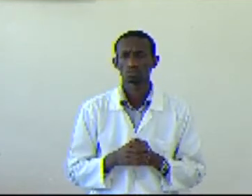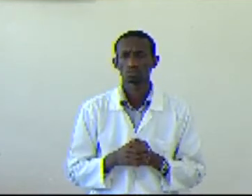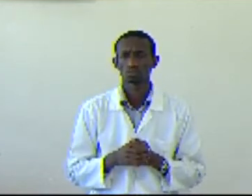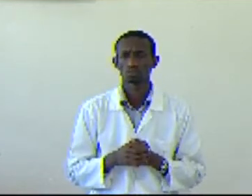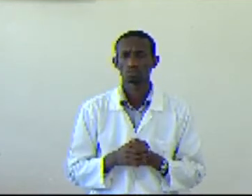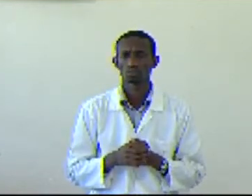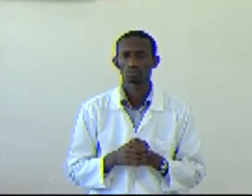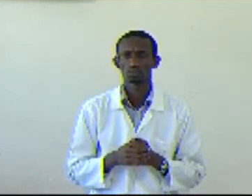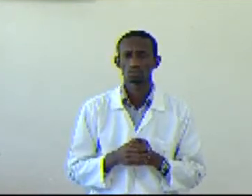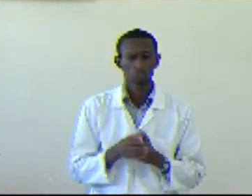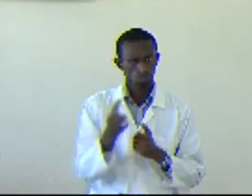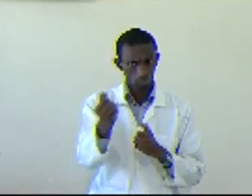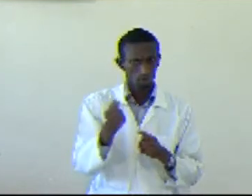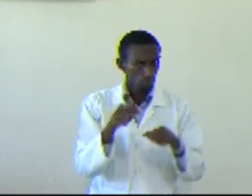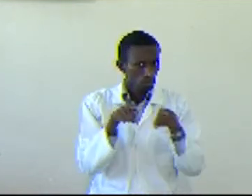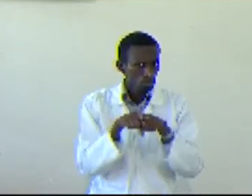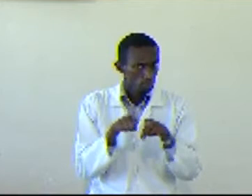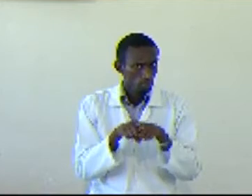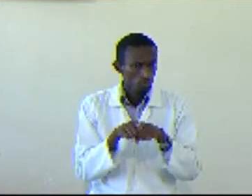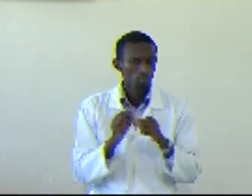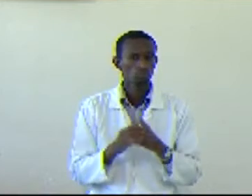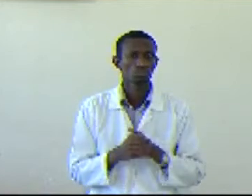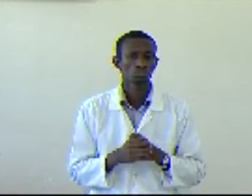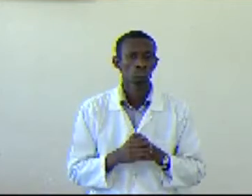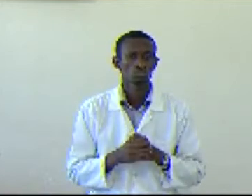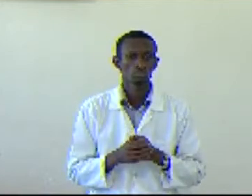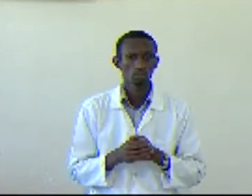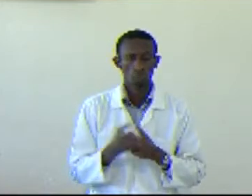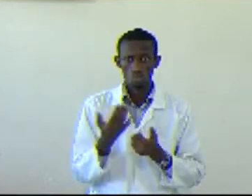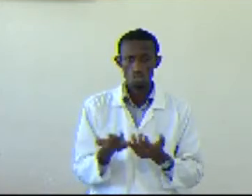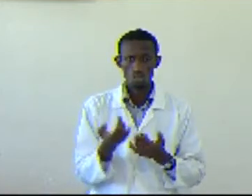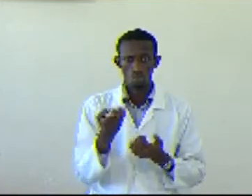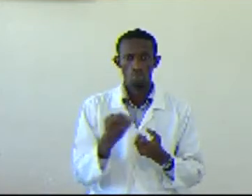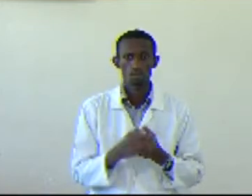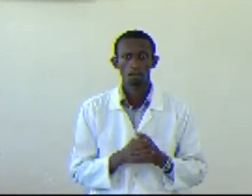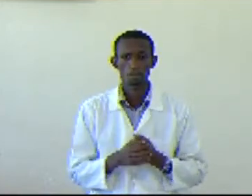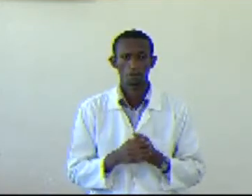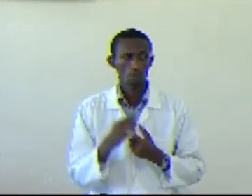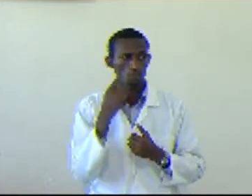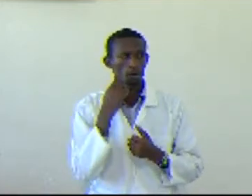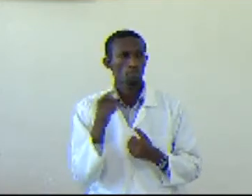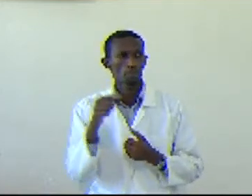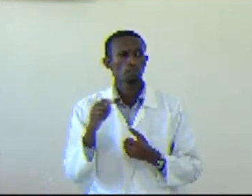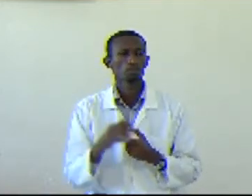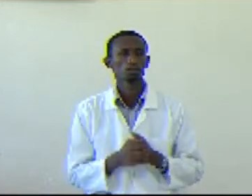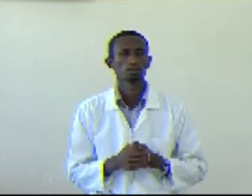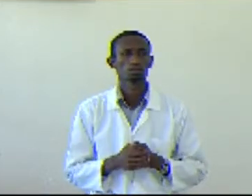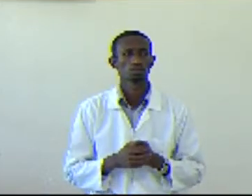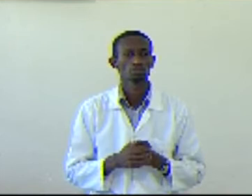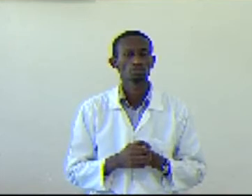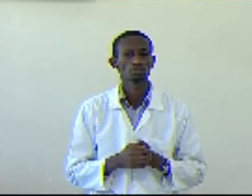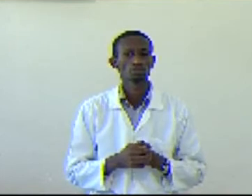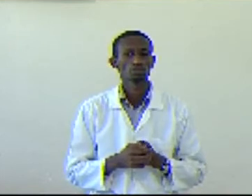so we apply the same thing. And then we say, okay, so this current here, we're moving around this. So you know, we apply